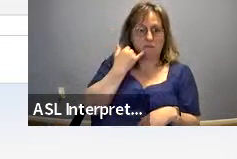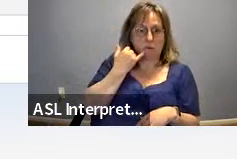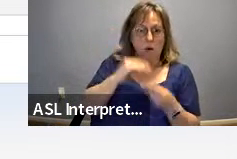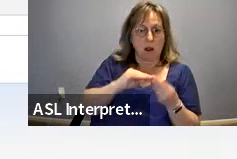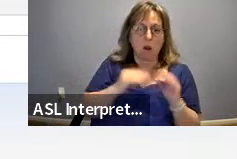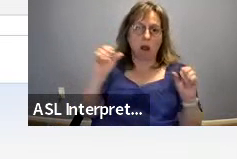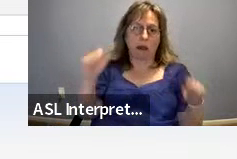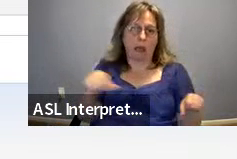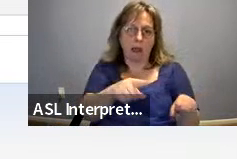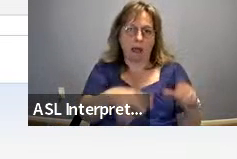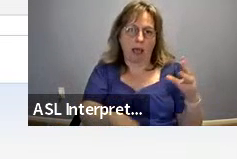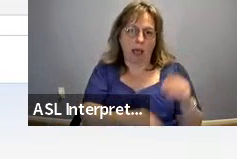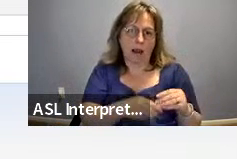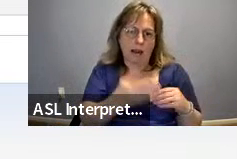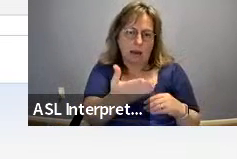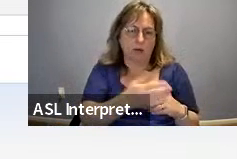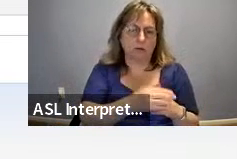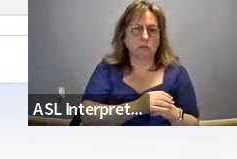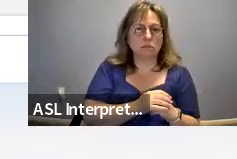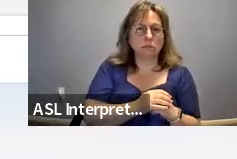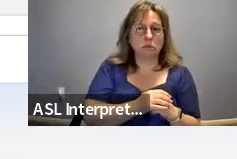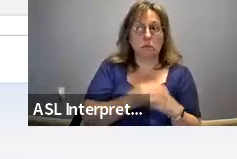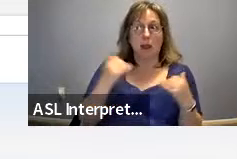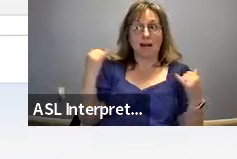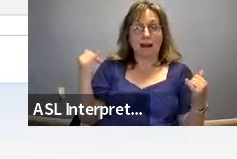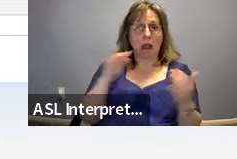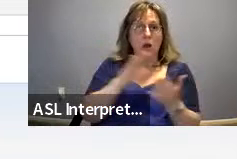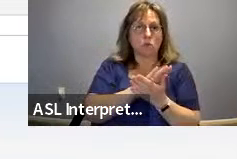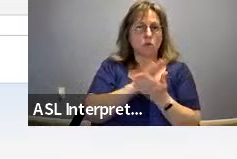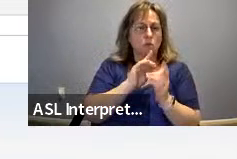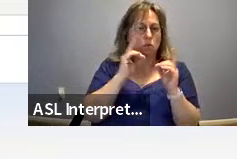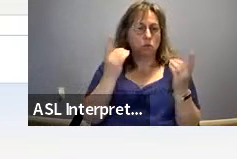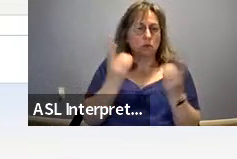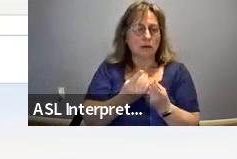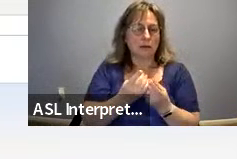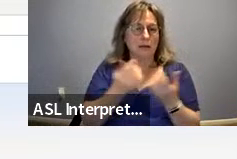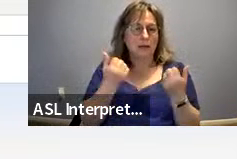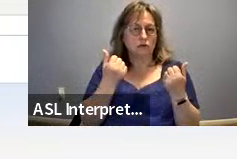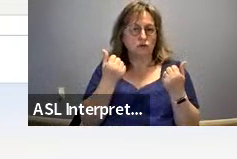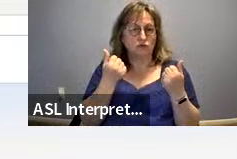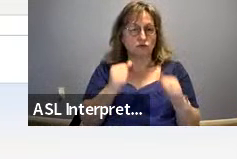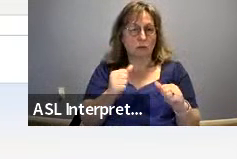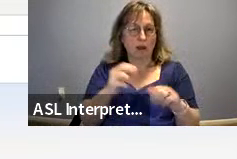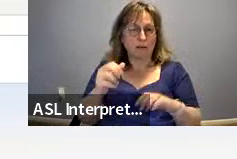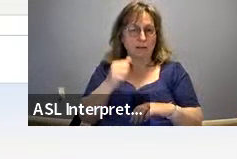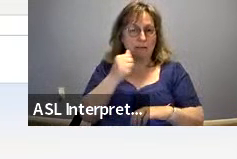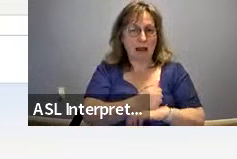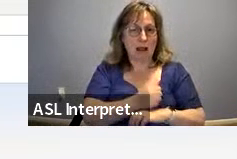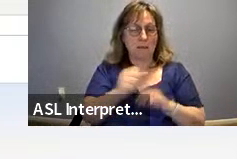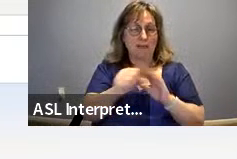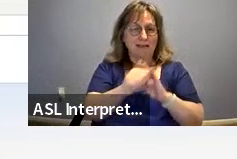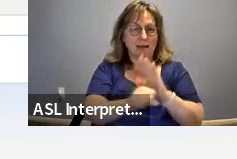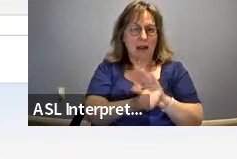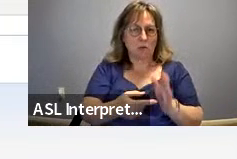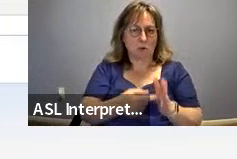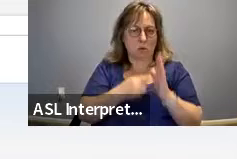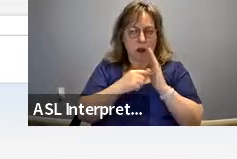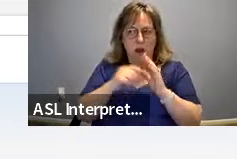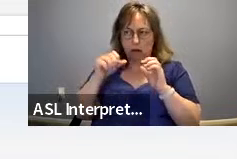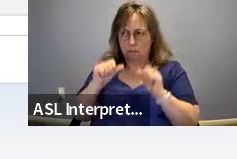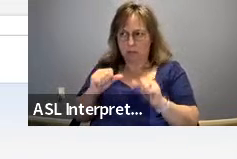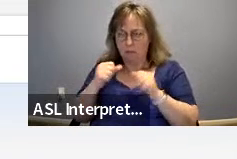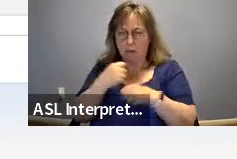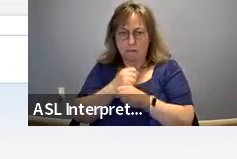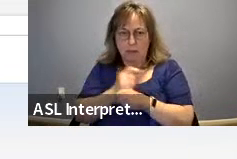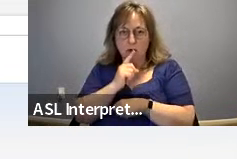Edmond School District right now is on a campaign to meet a state requirement to update all of the students' ethnicity